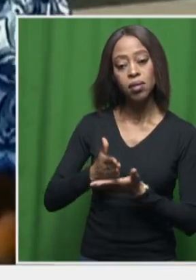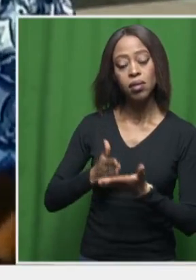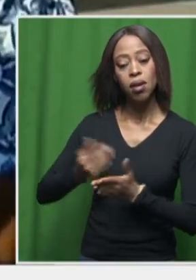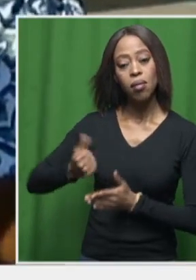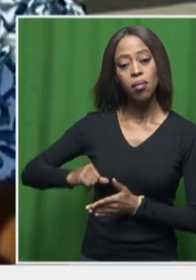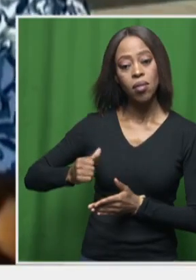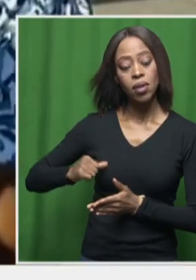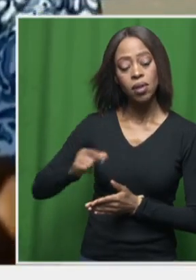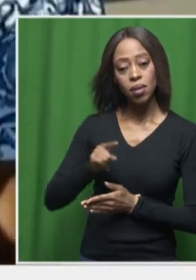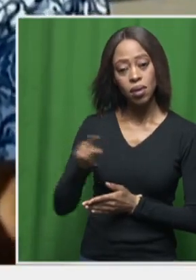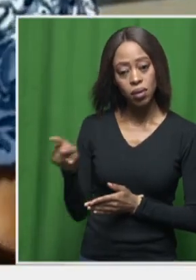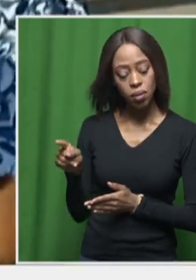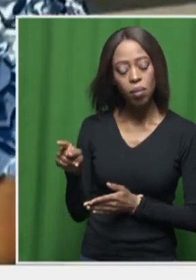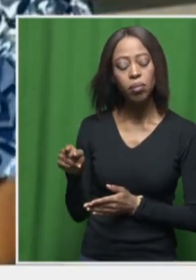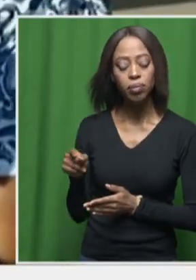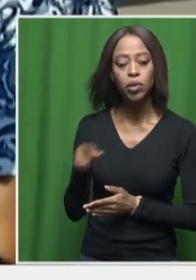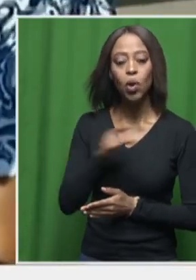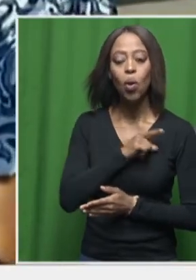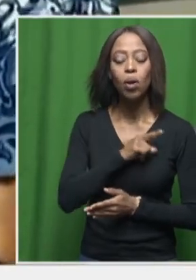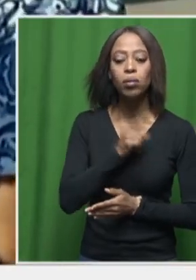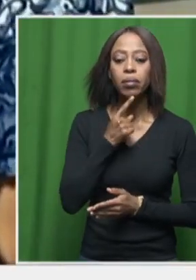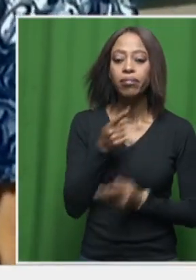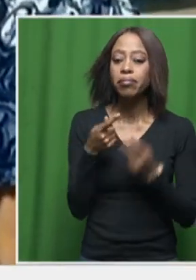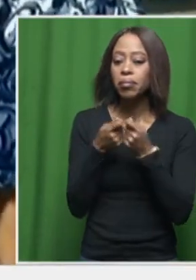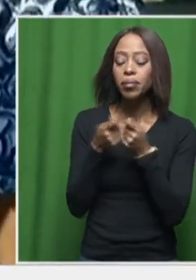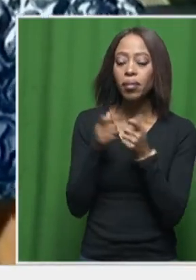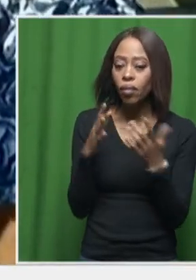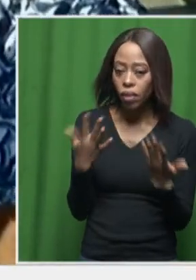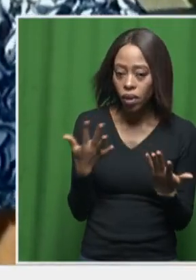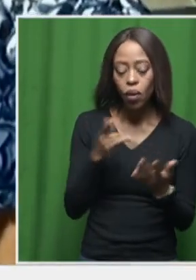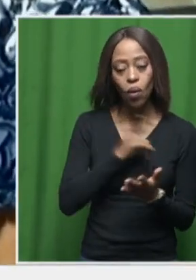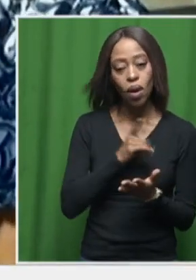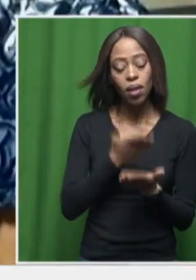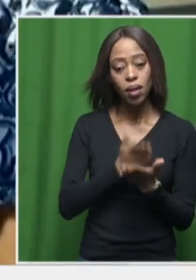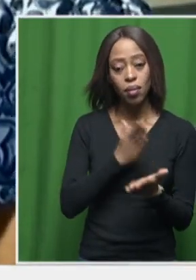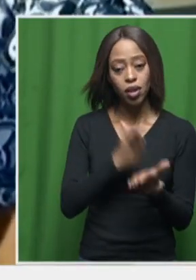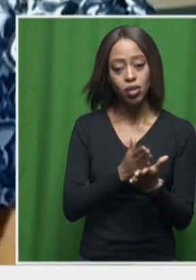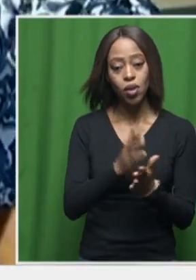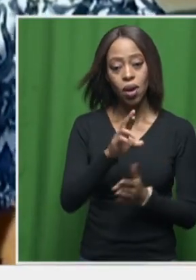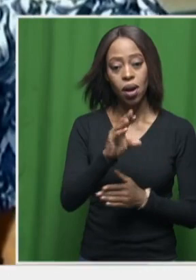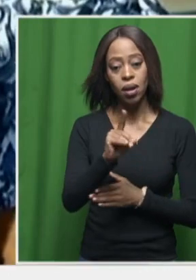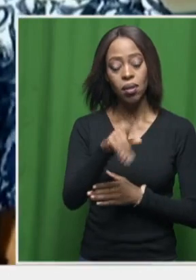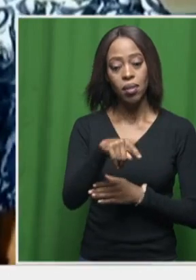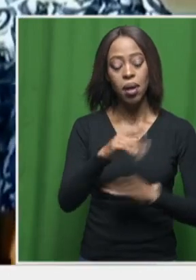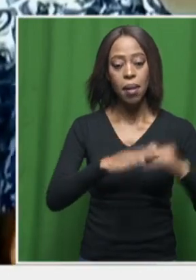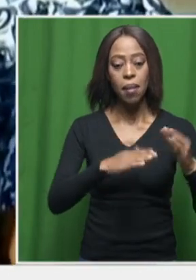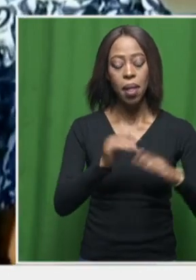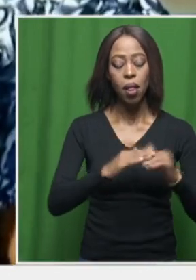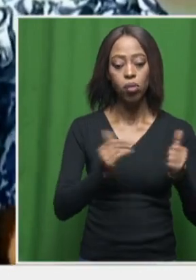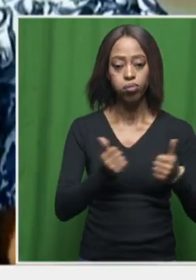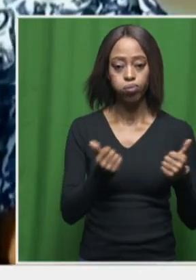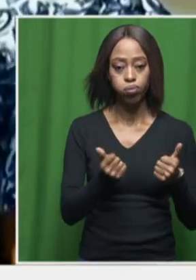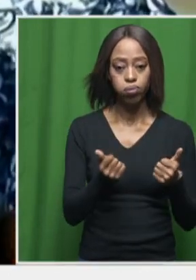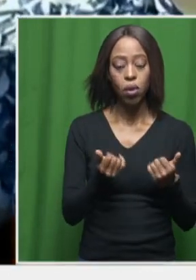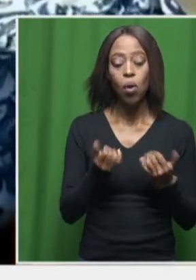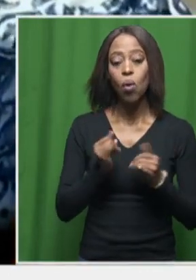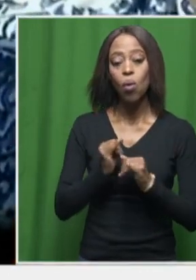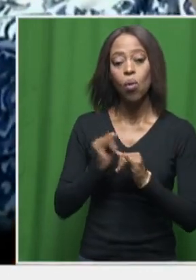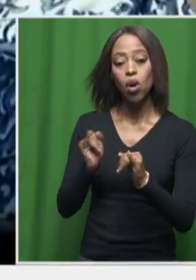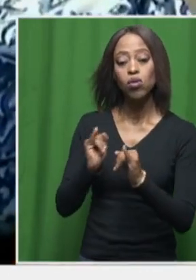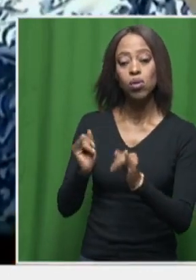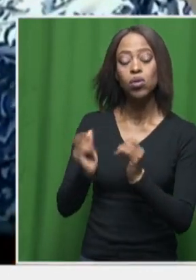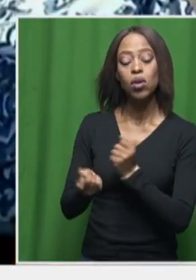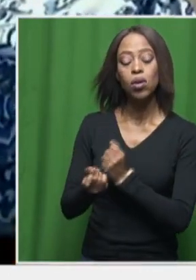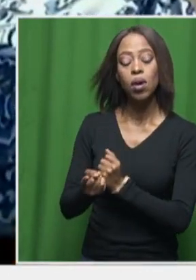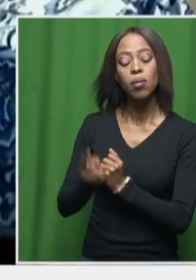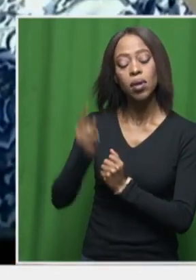on the virtue that they don't have the necessary funds to provide those low-cost housing, which has become a provision, particularly in Nelson Mandela Bay,